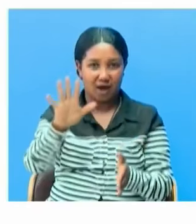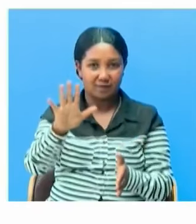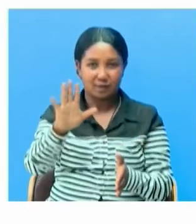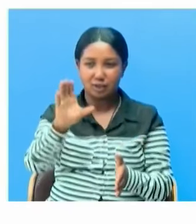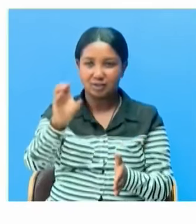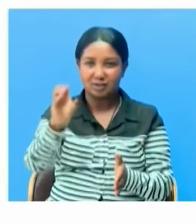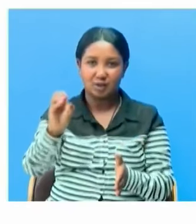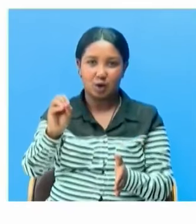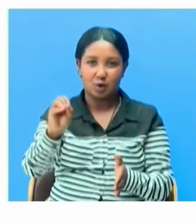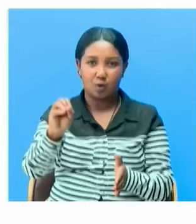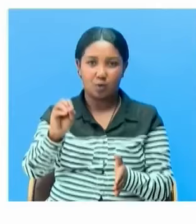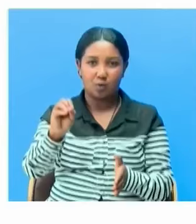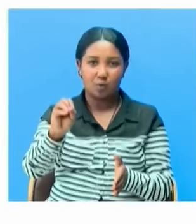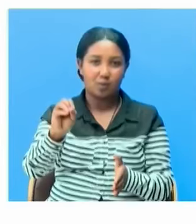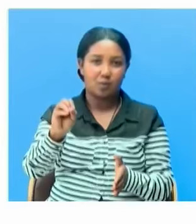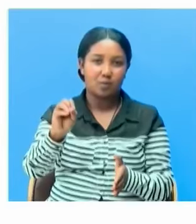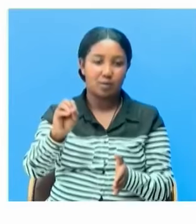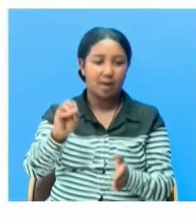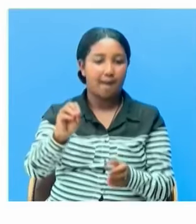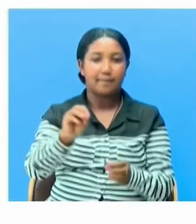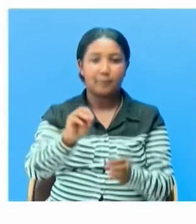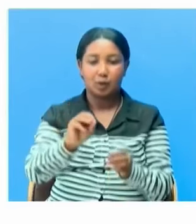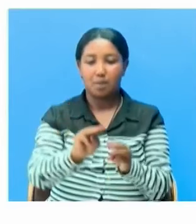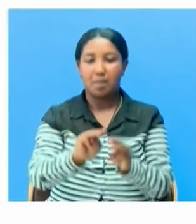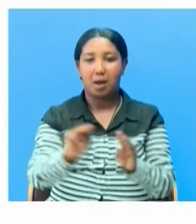1.50 meter.